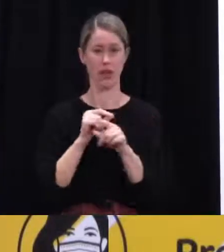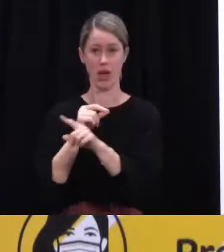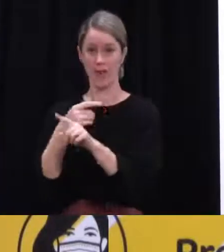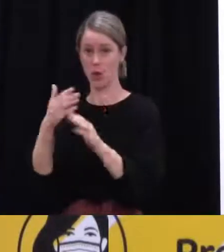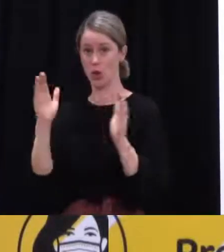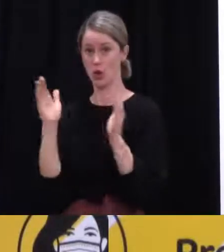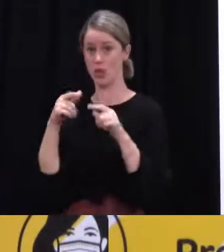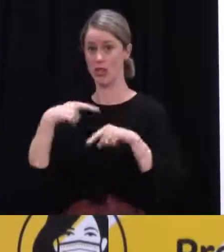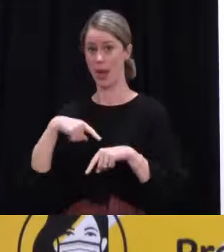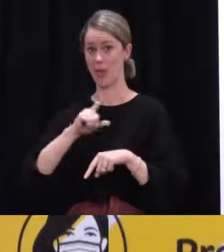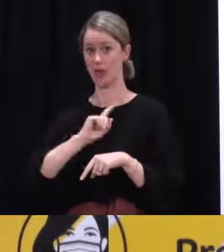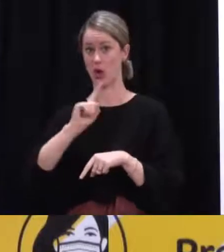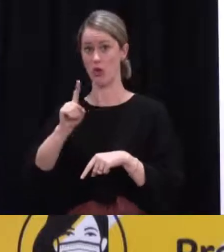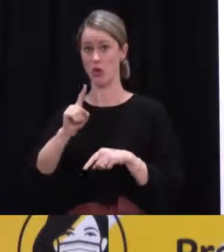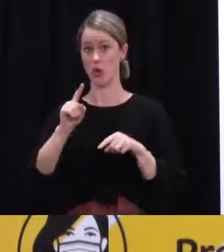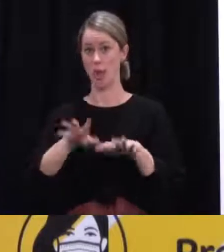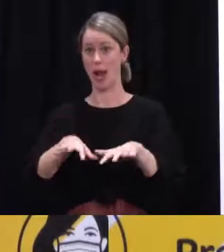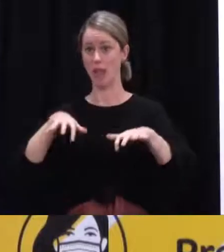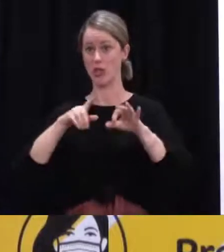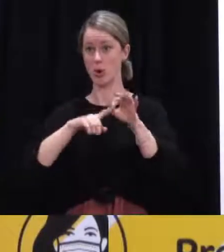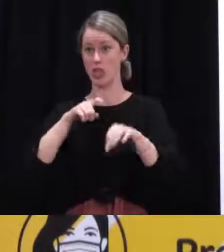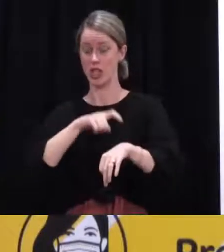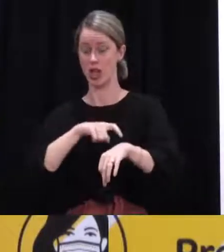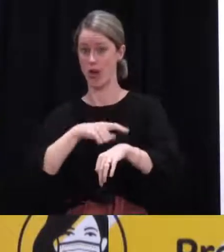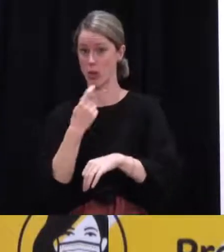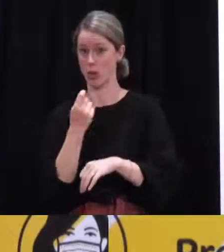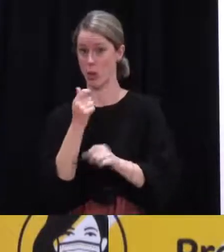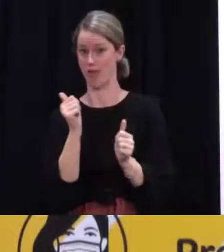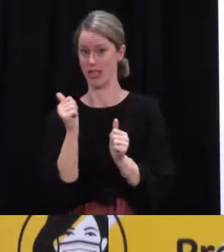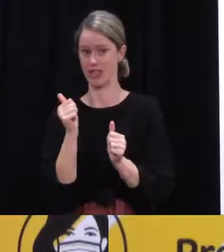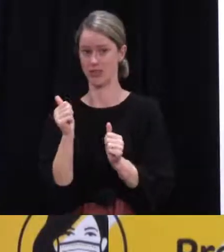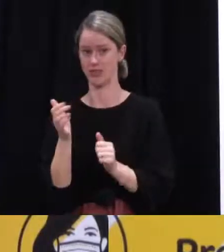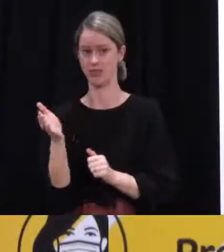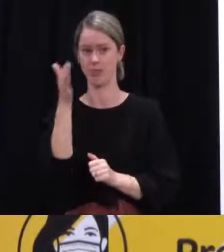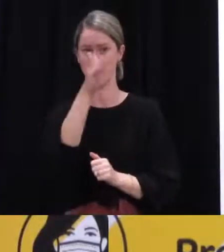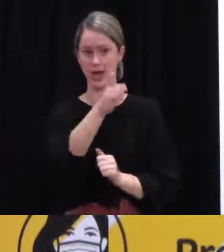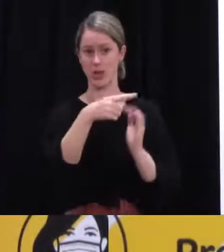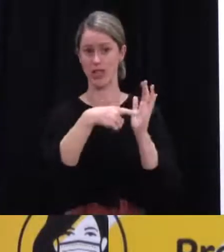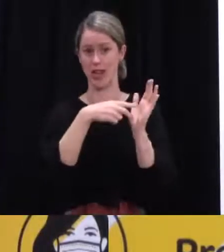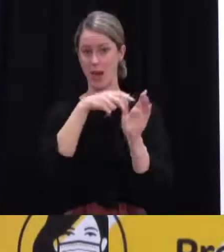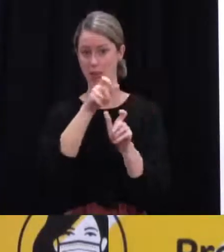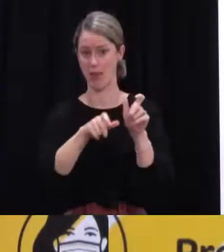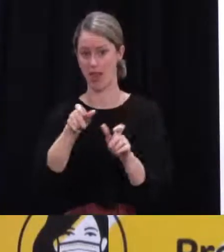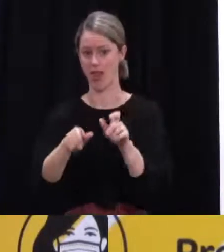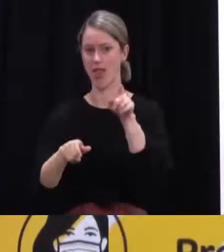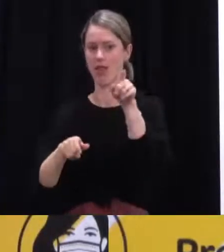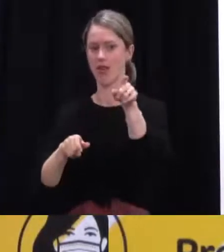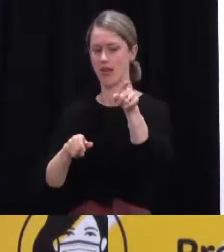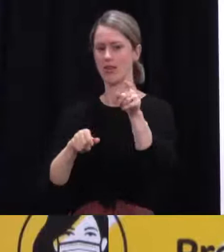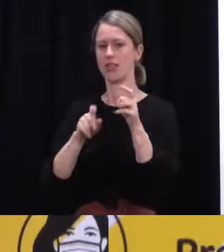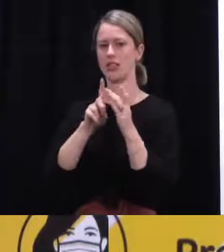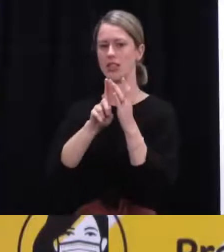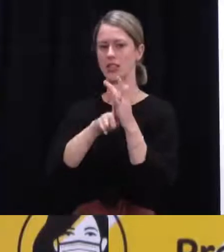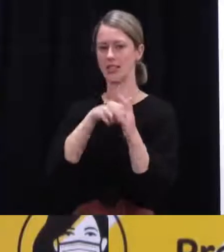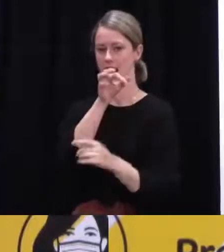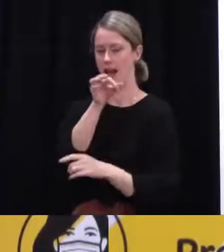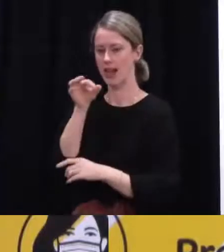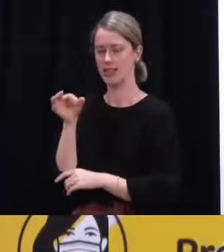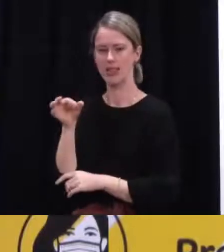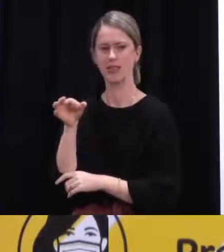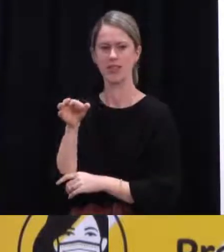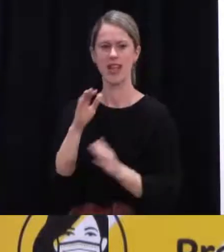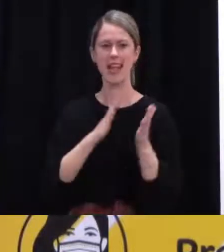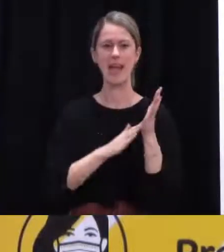parliamentary question time to grapple with today, but I'll come back to the tallies. On that note, do you think it's responsible for MT to have flown in